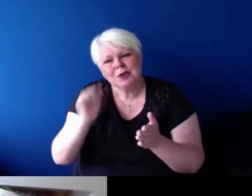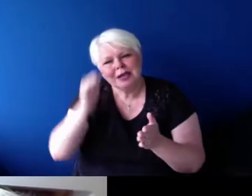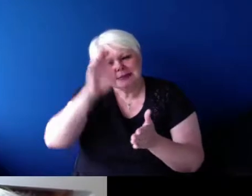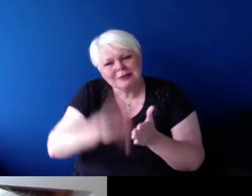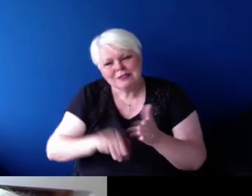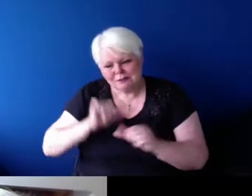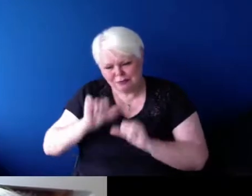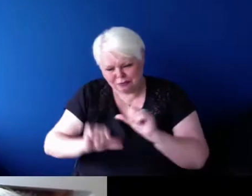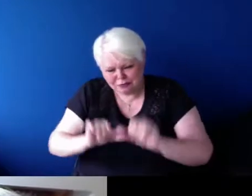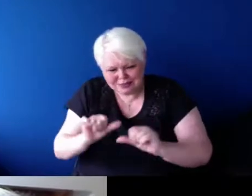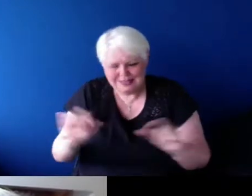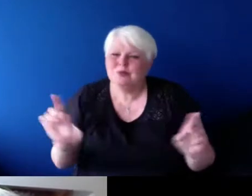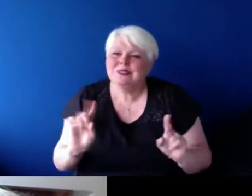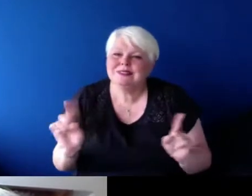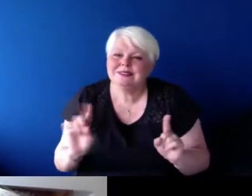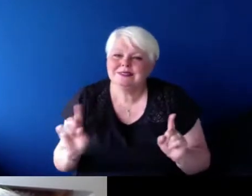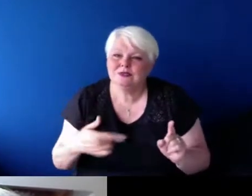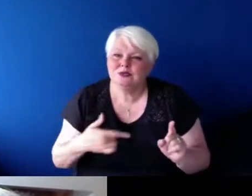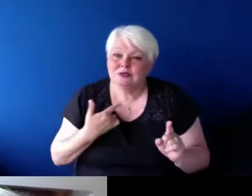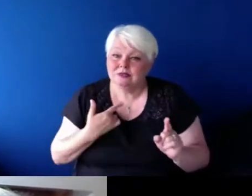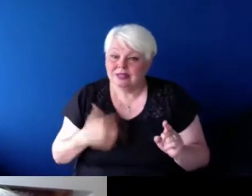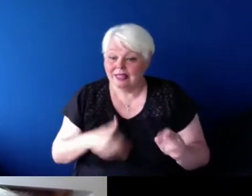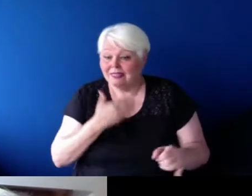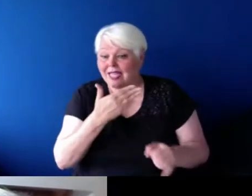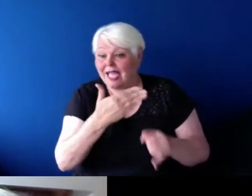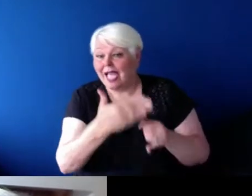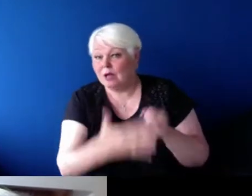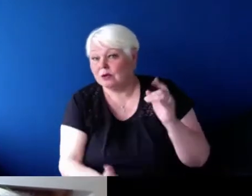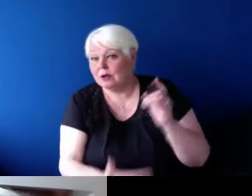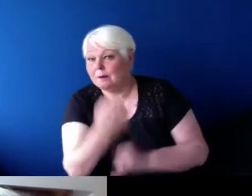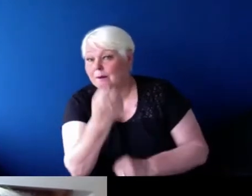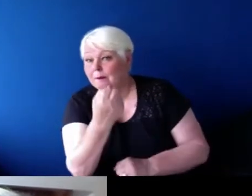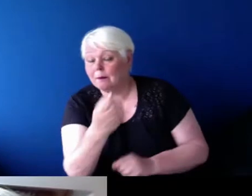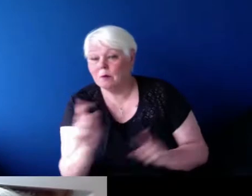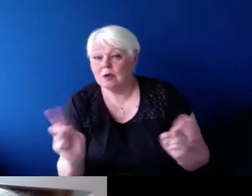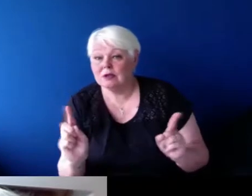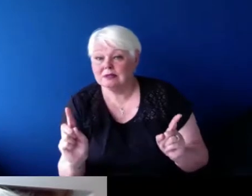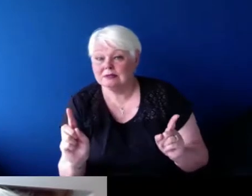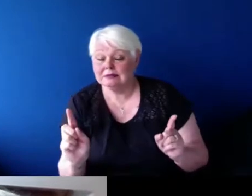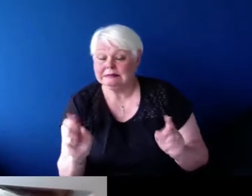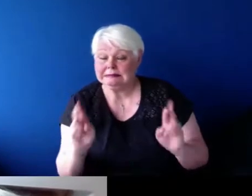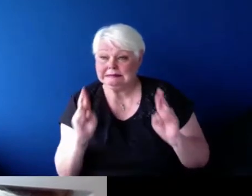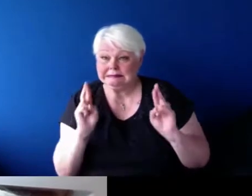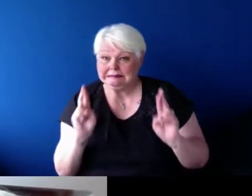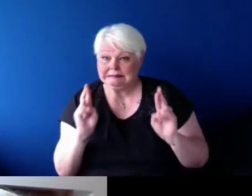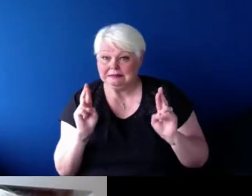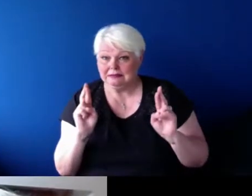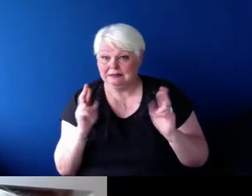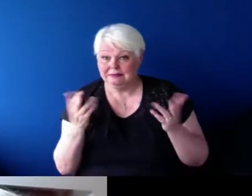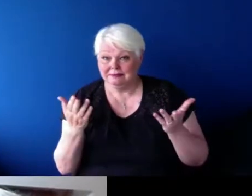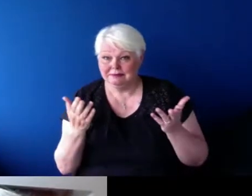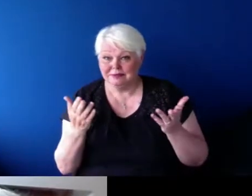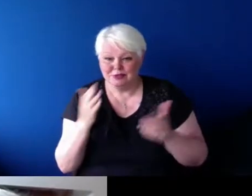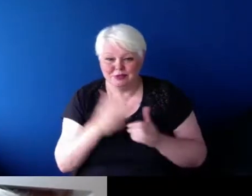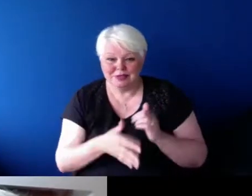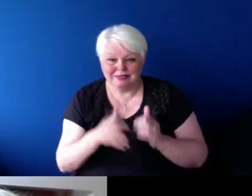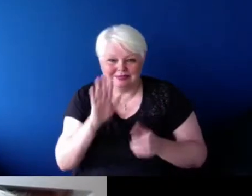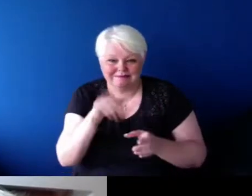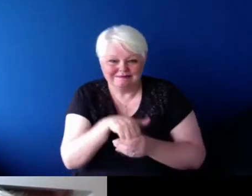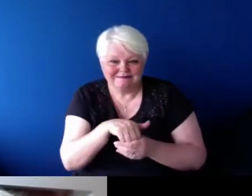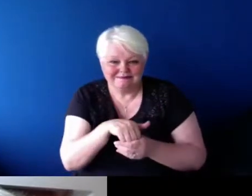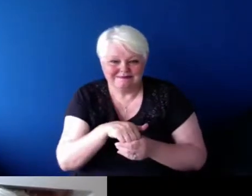what do you hope the outcome will be as we're inching closer towards that conclusion that you didn't get to see while you were in